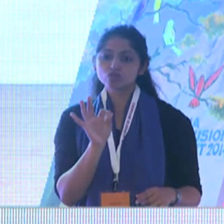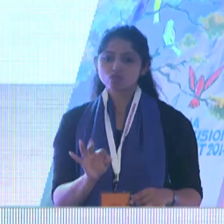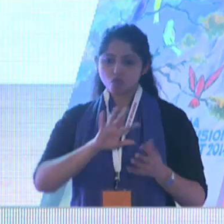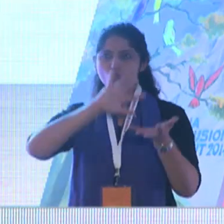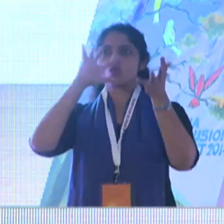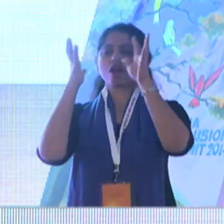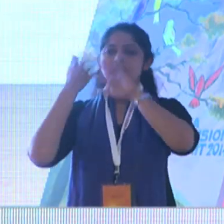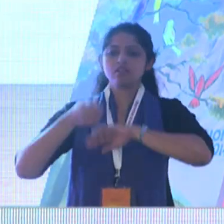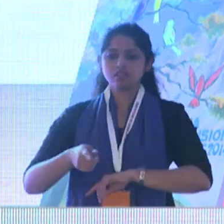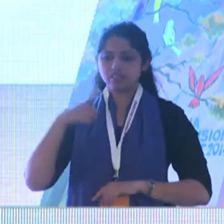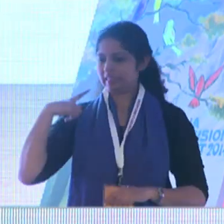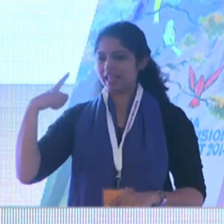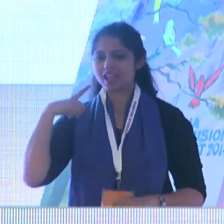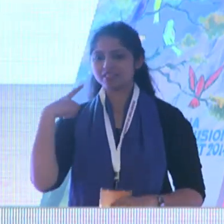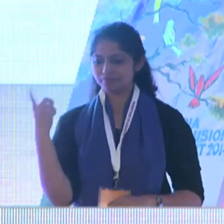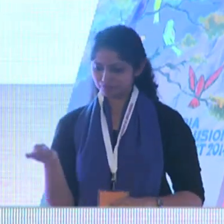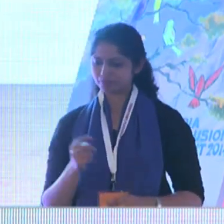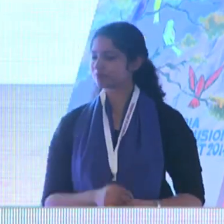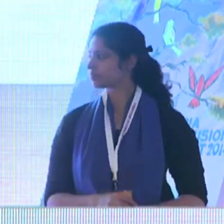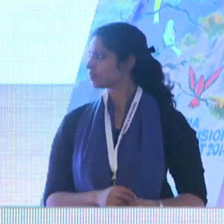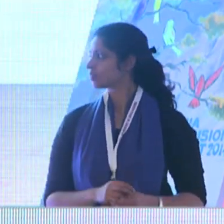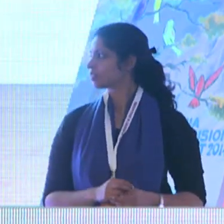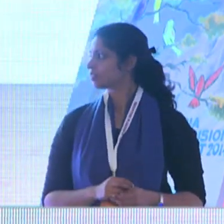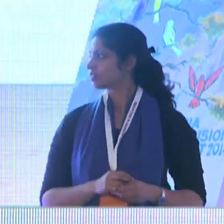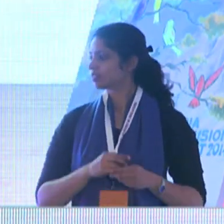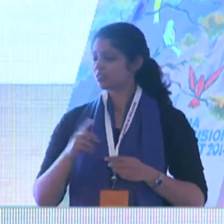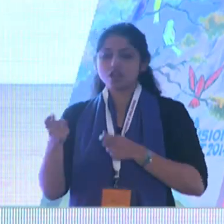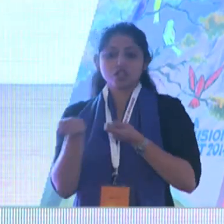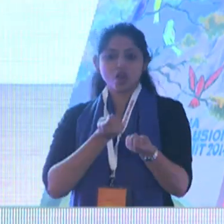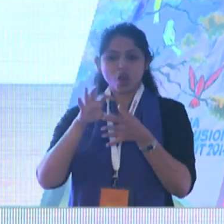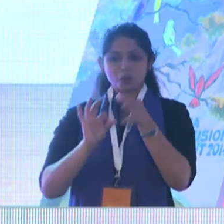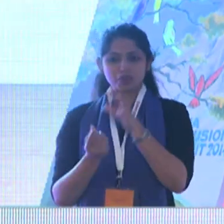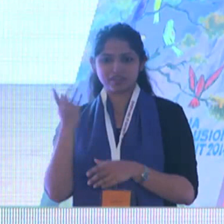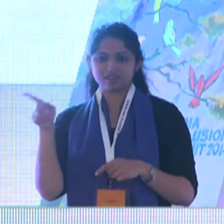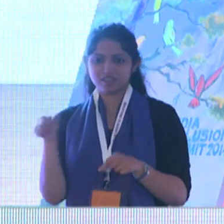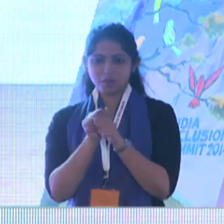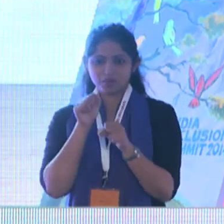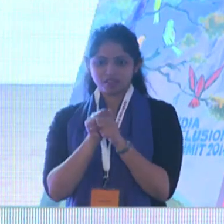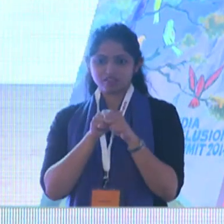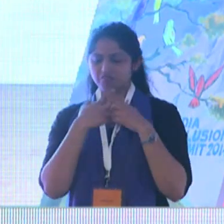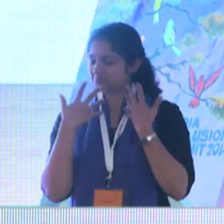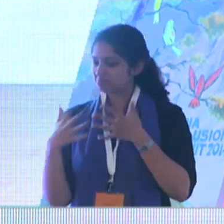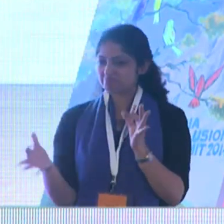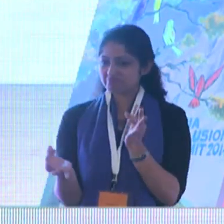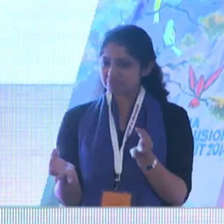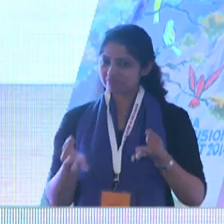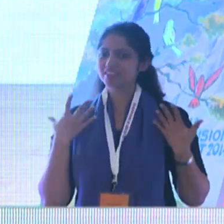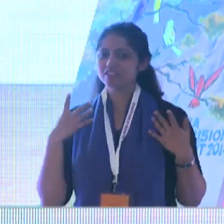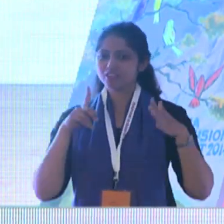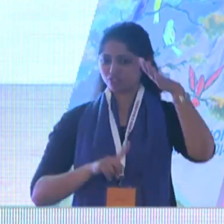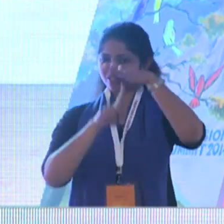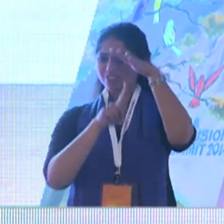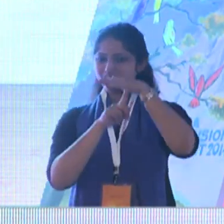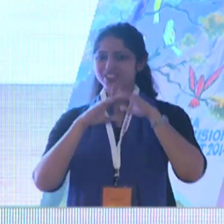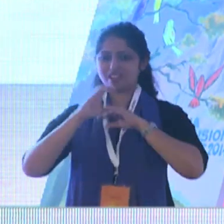world's leading hedge fund operators. He works out of London. He's in the top 3